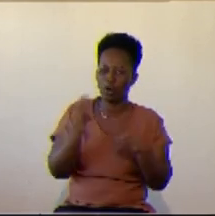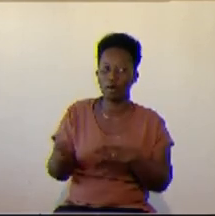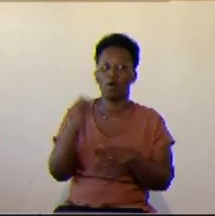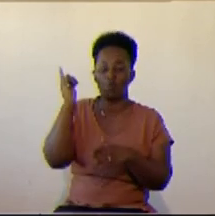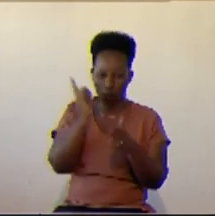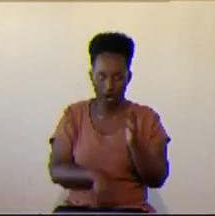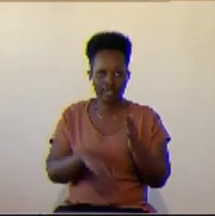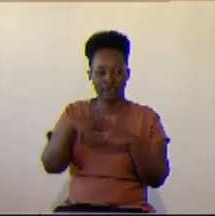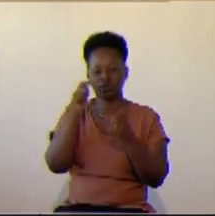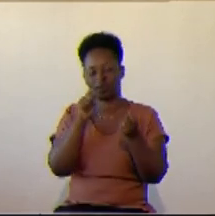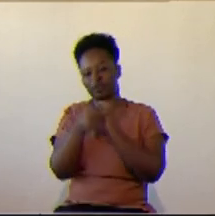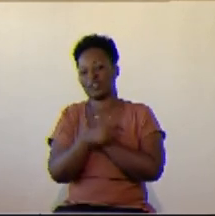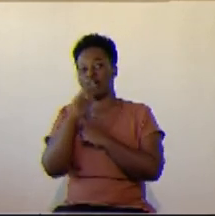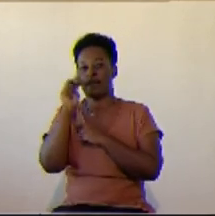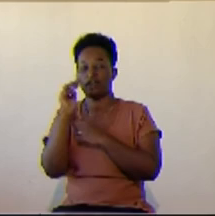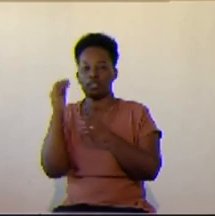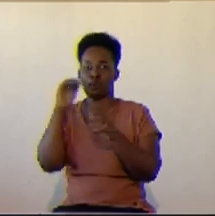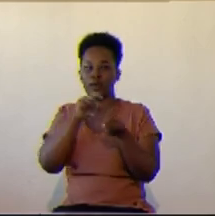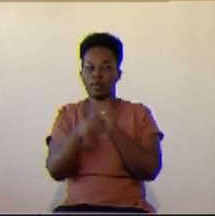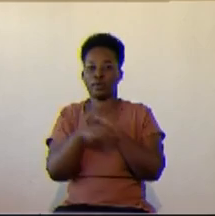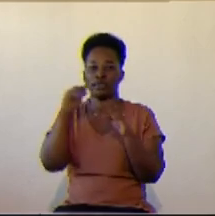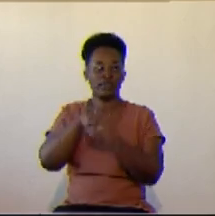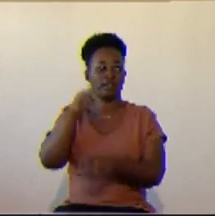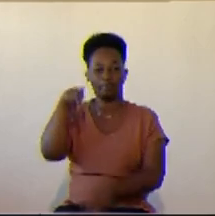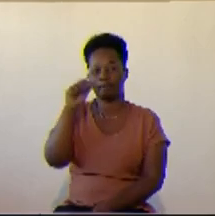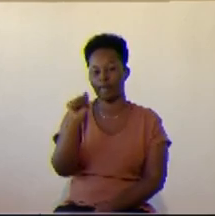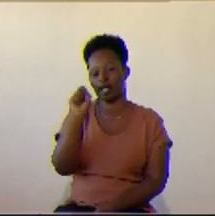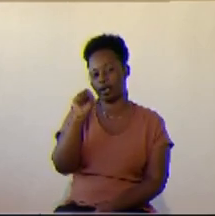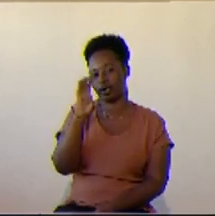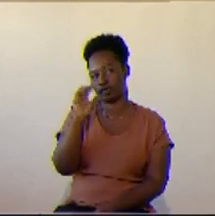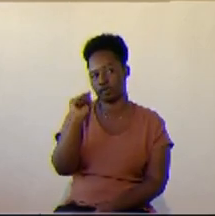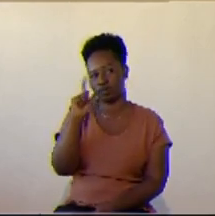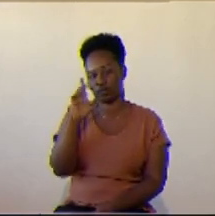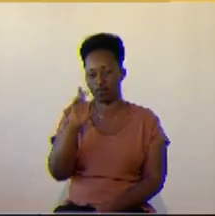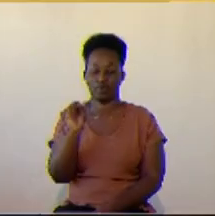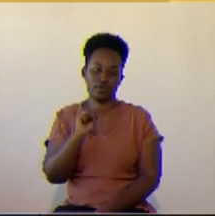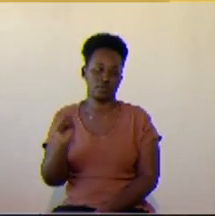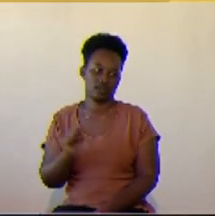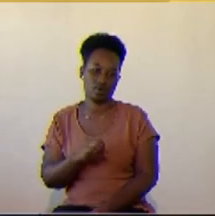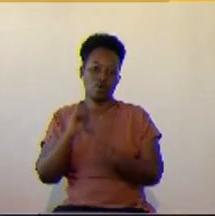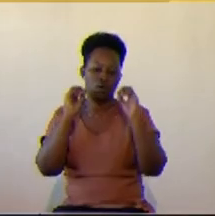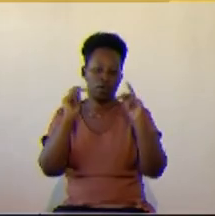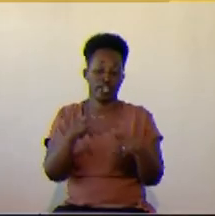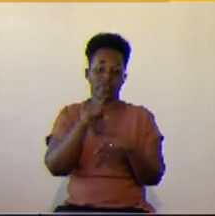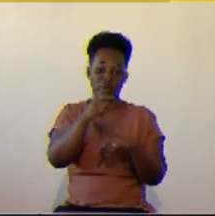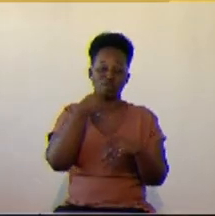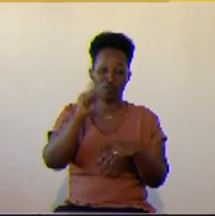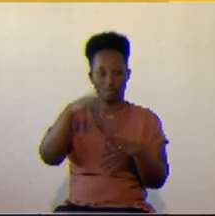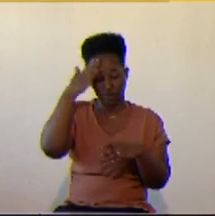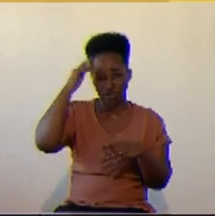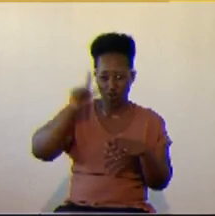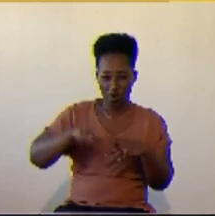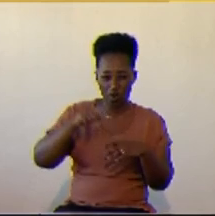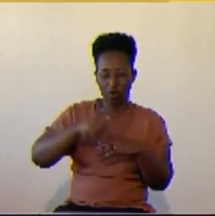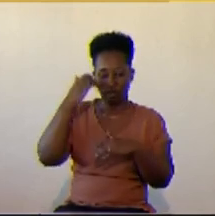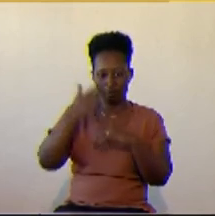that into pascals and newtons per meter squared. Okay, you should also know low blood pressure,